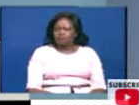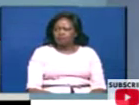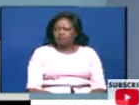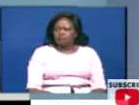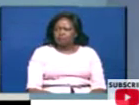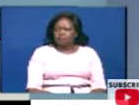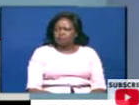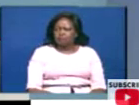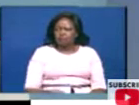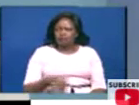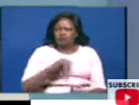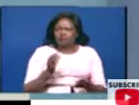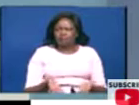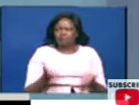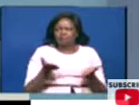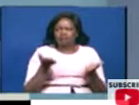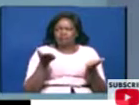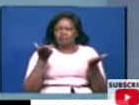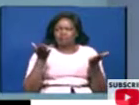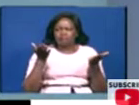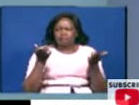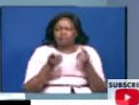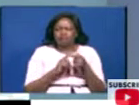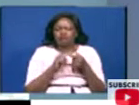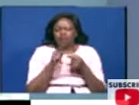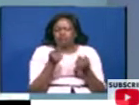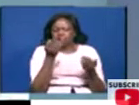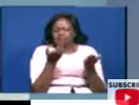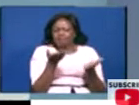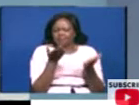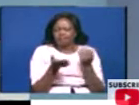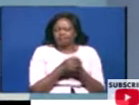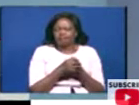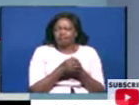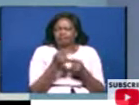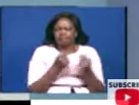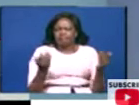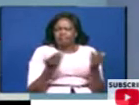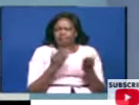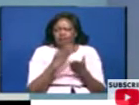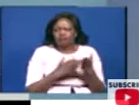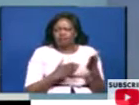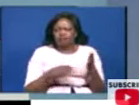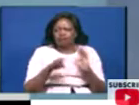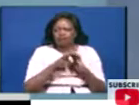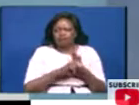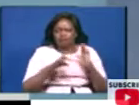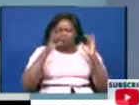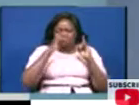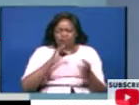We are improving from time to time, and the checks and balances are emanating from some of the constitutional decisions made in